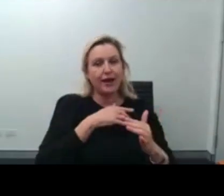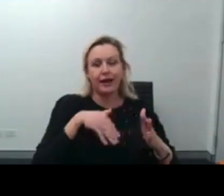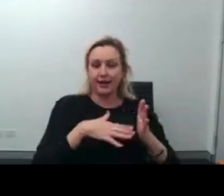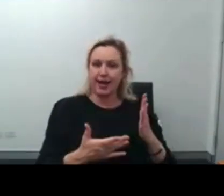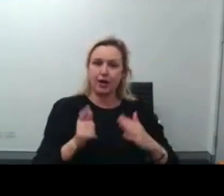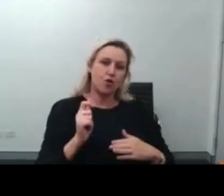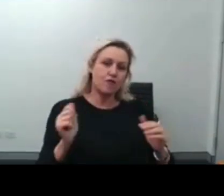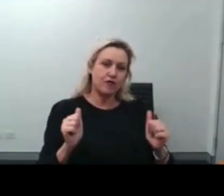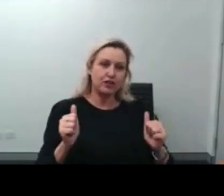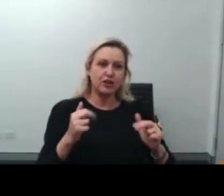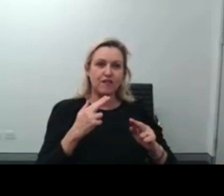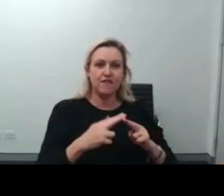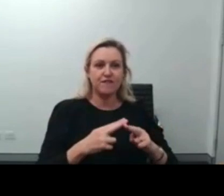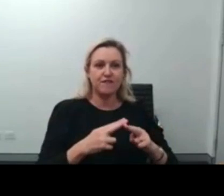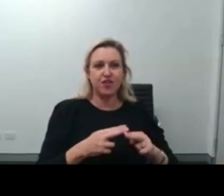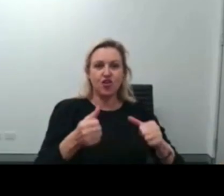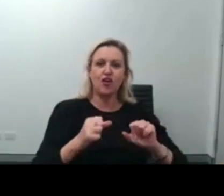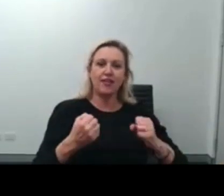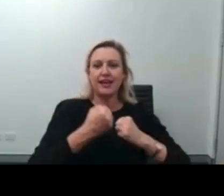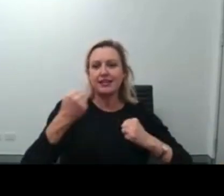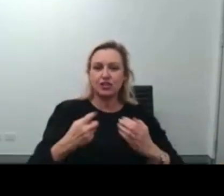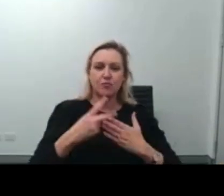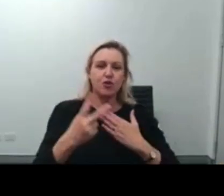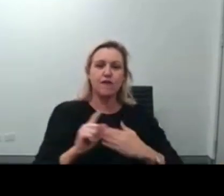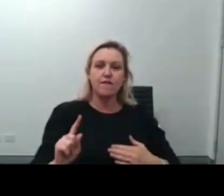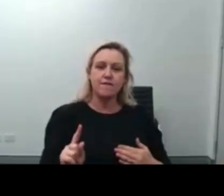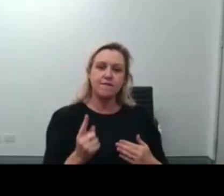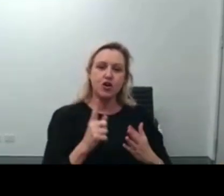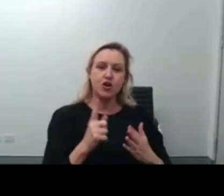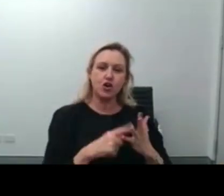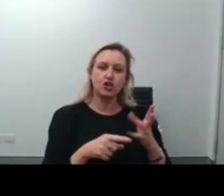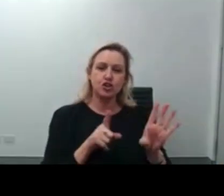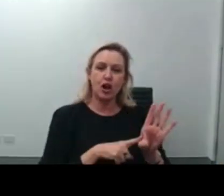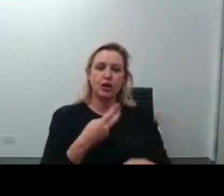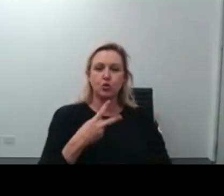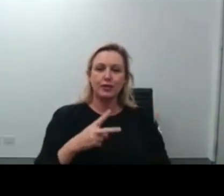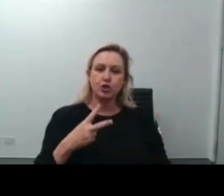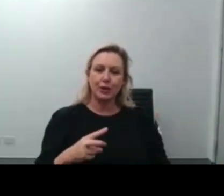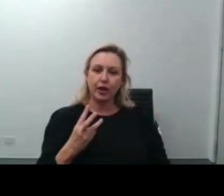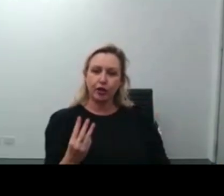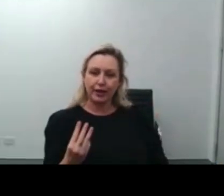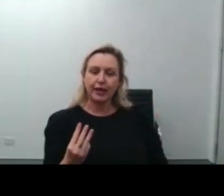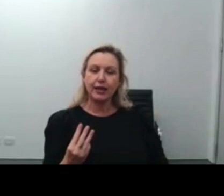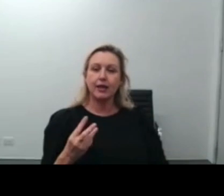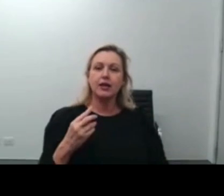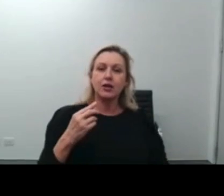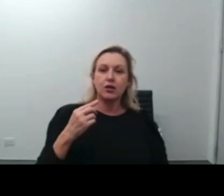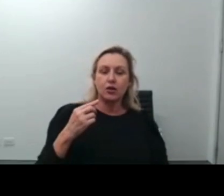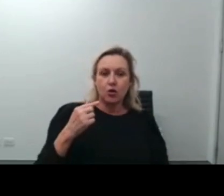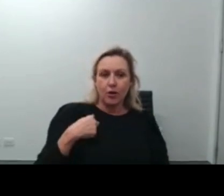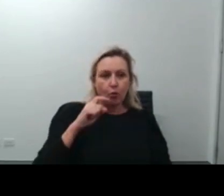of the next CHSP extension process from 1 July 2023, where we're recontracting about